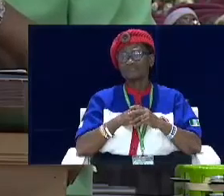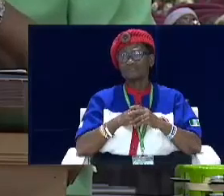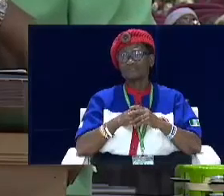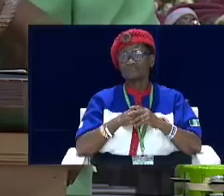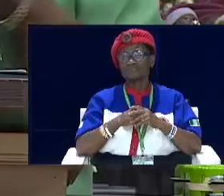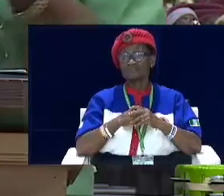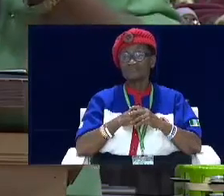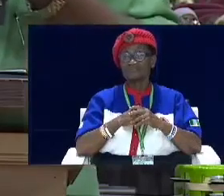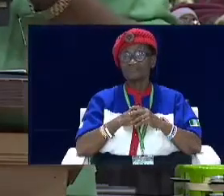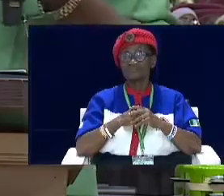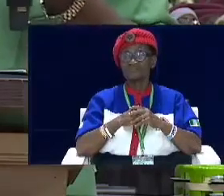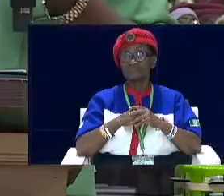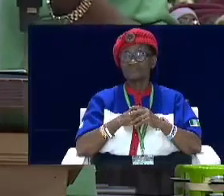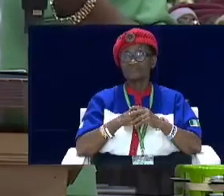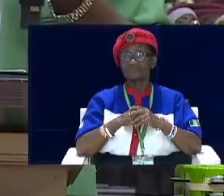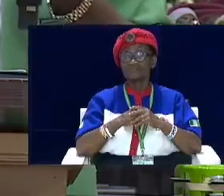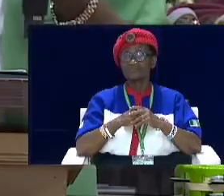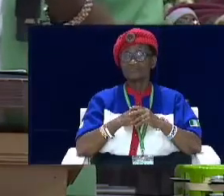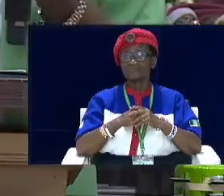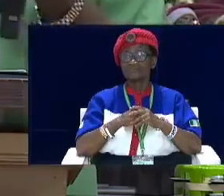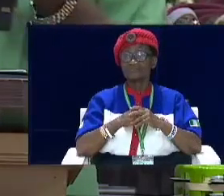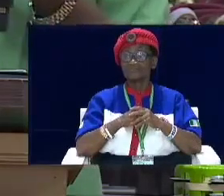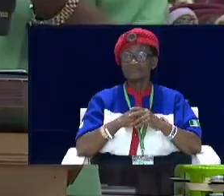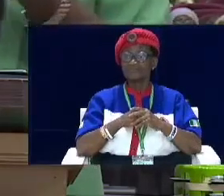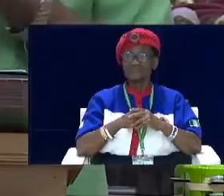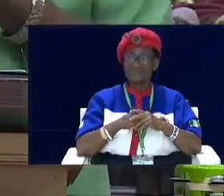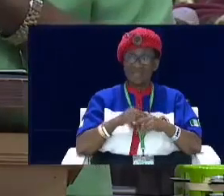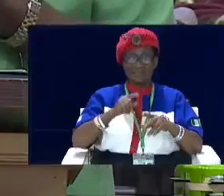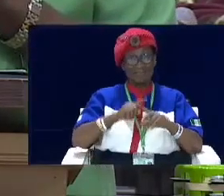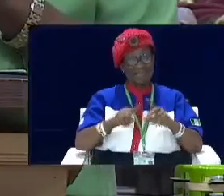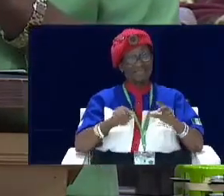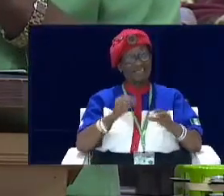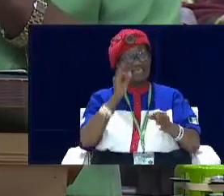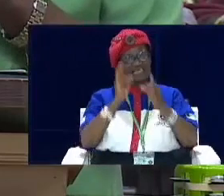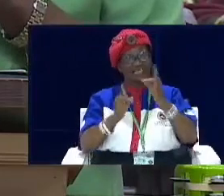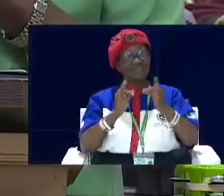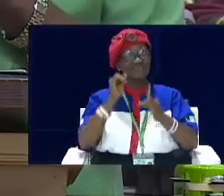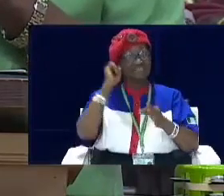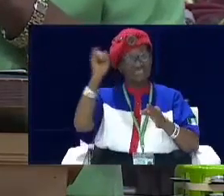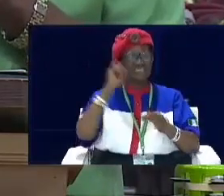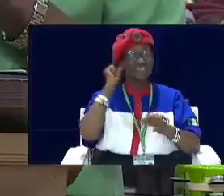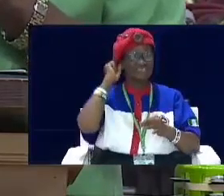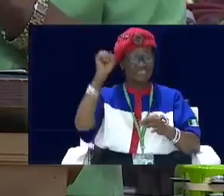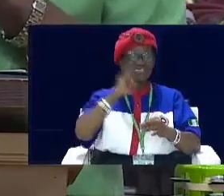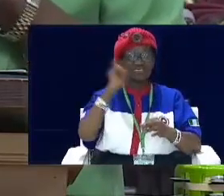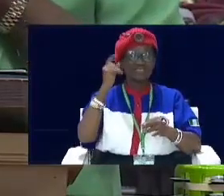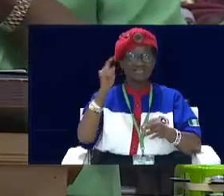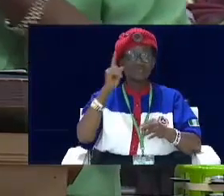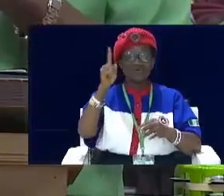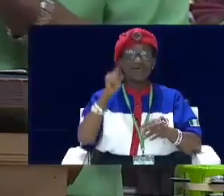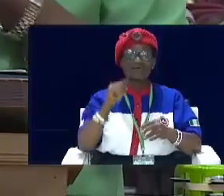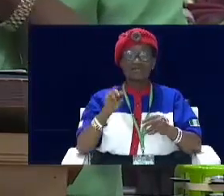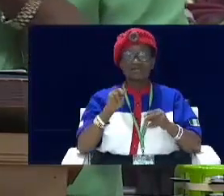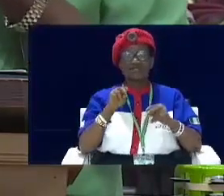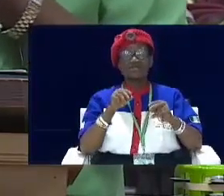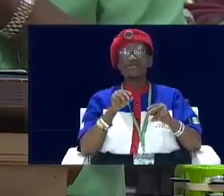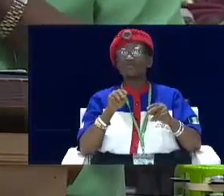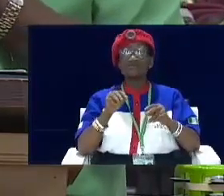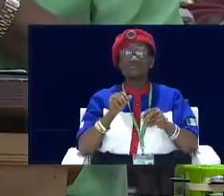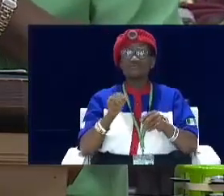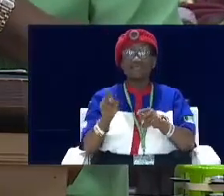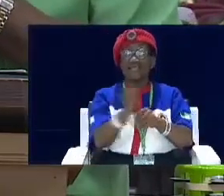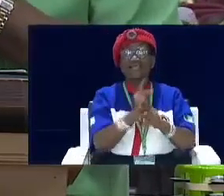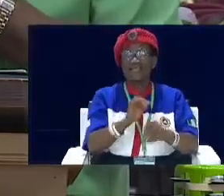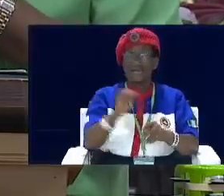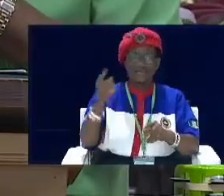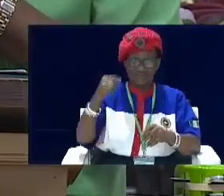The point is that she's the one looking after me. O lo ntoju mi. And if she marries now, who will take care of